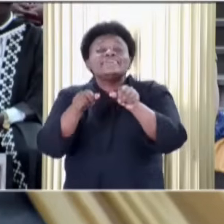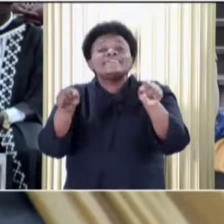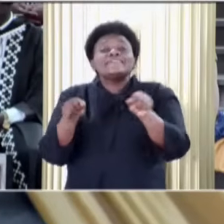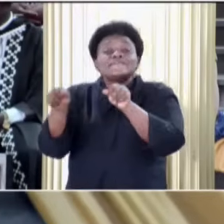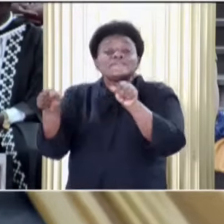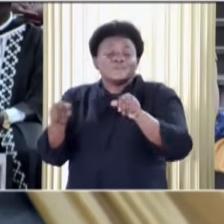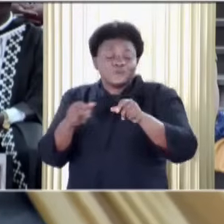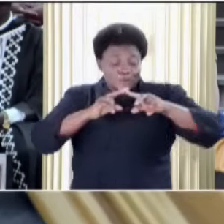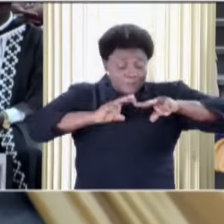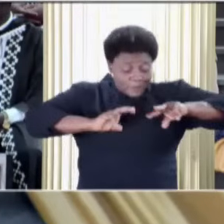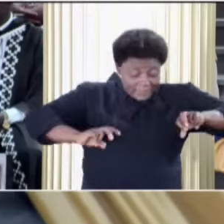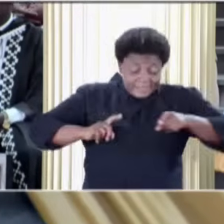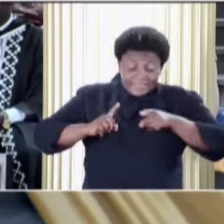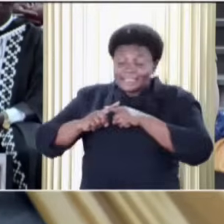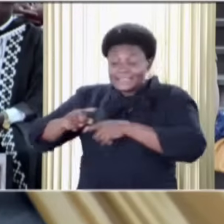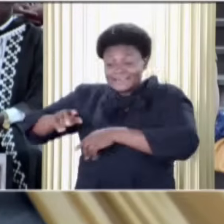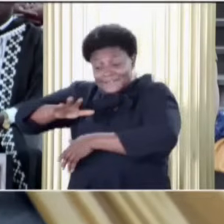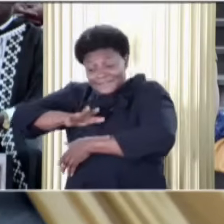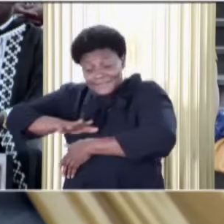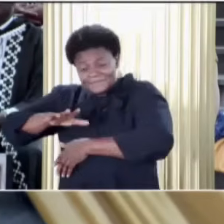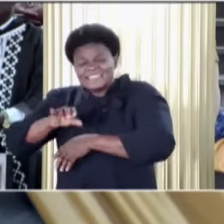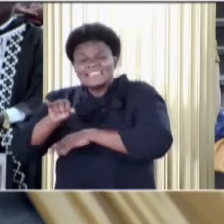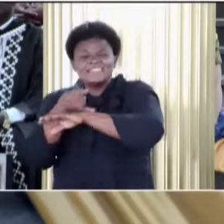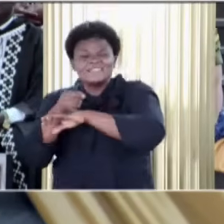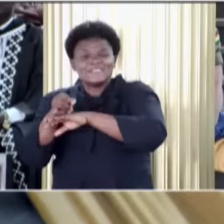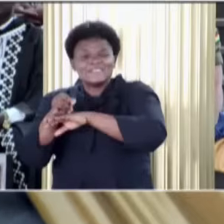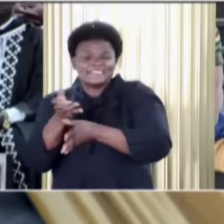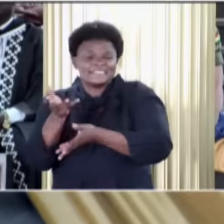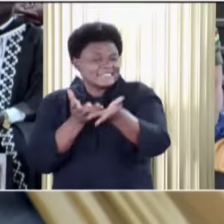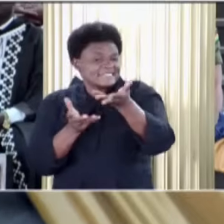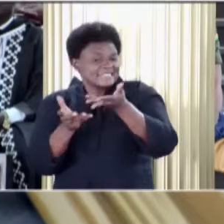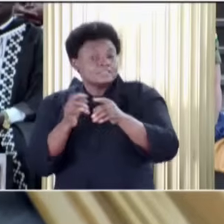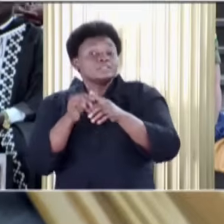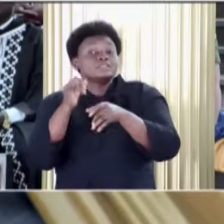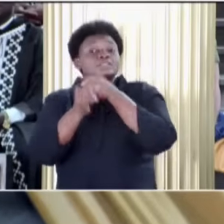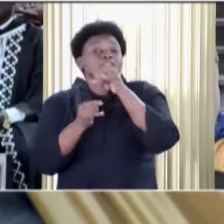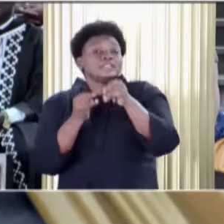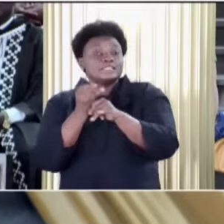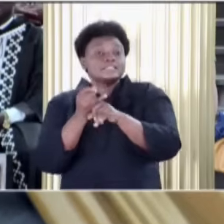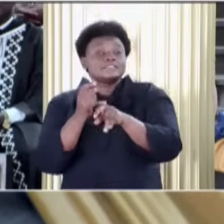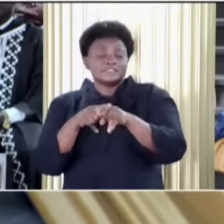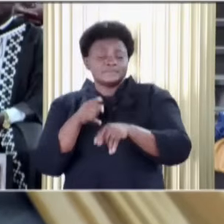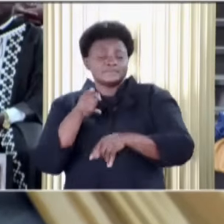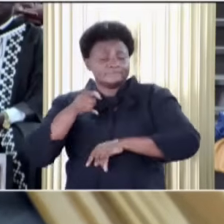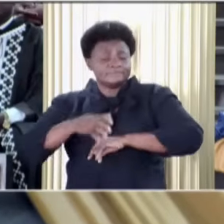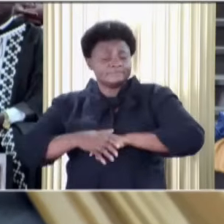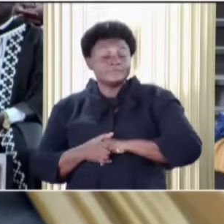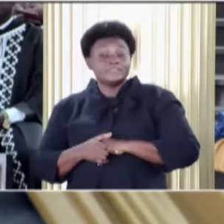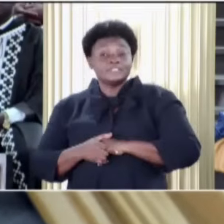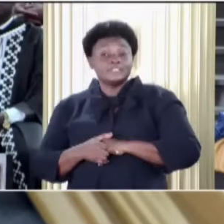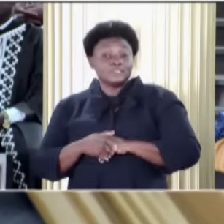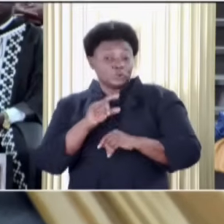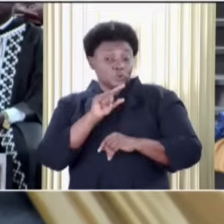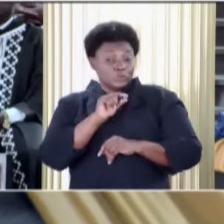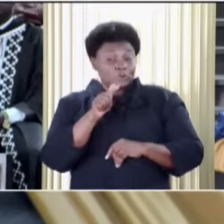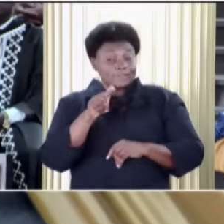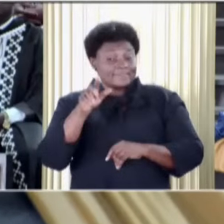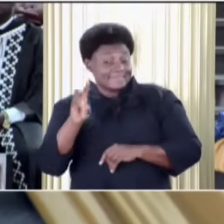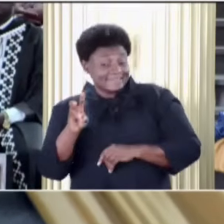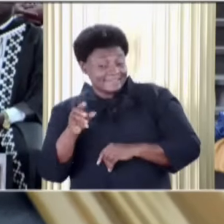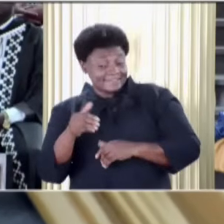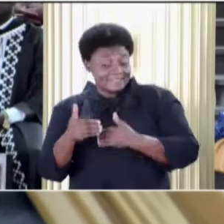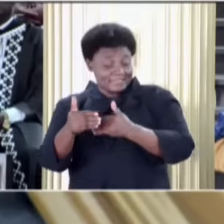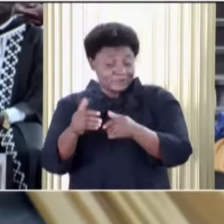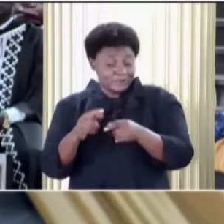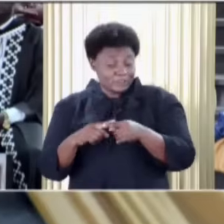research environment, industry engagement, and international outlook. In the 2026 QS